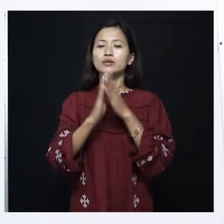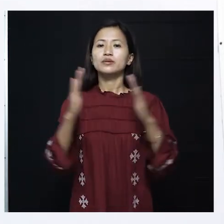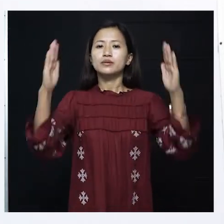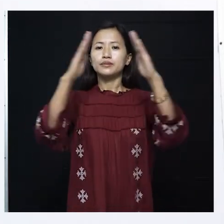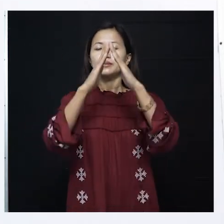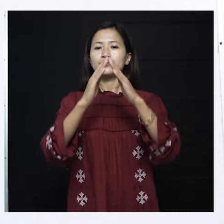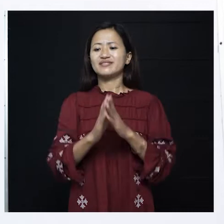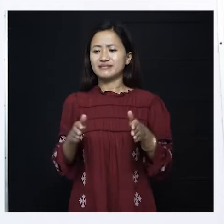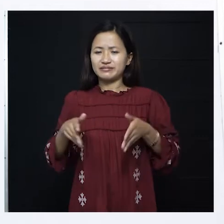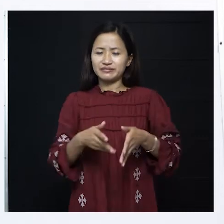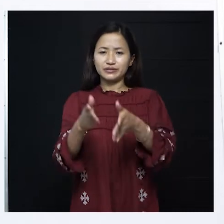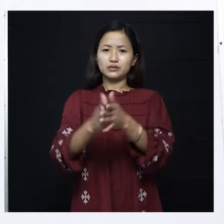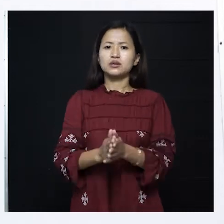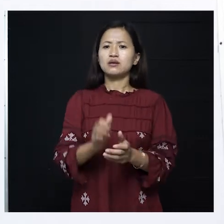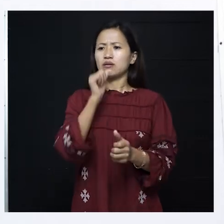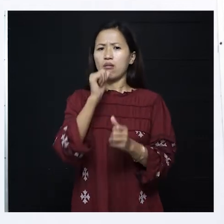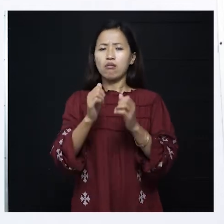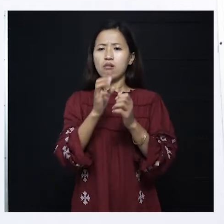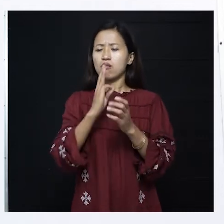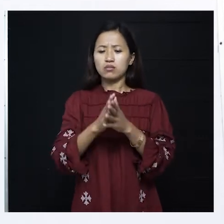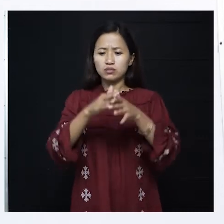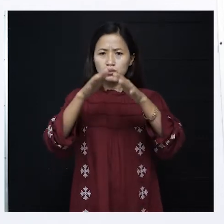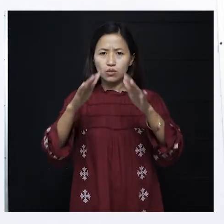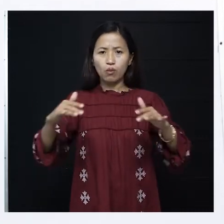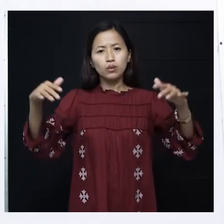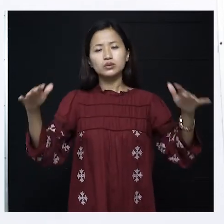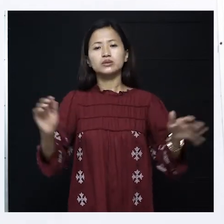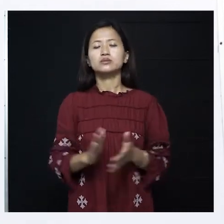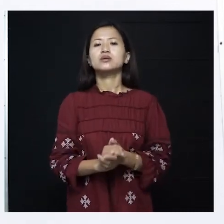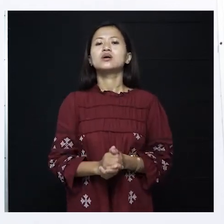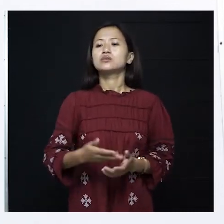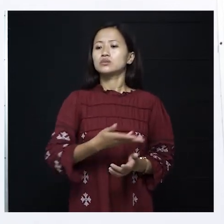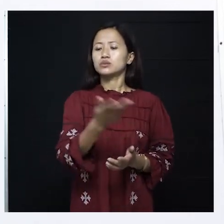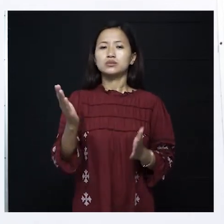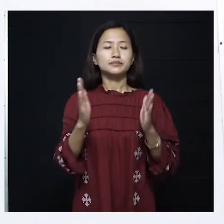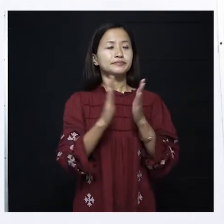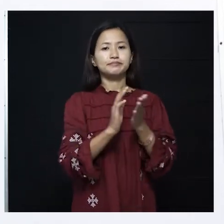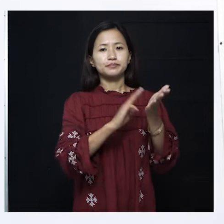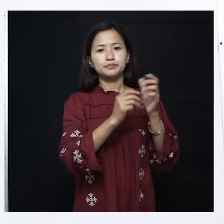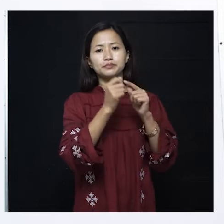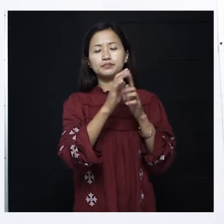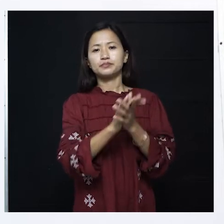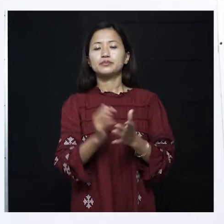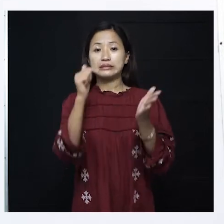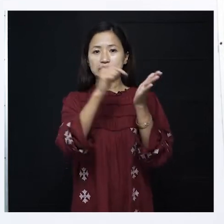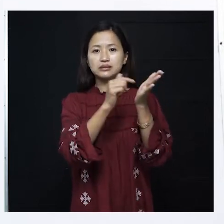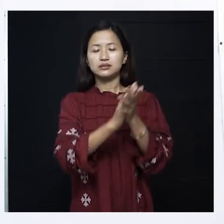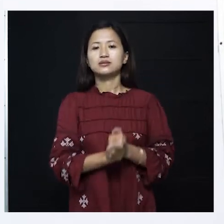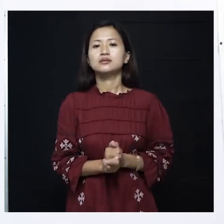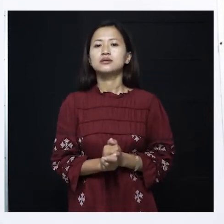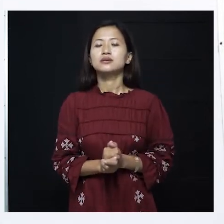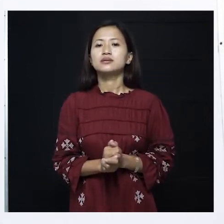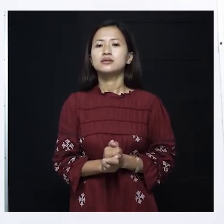the peak, the rivers, the oceans, and so on. So those maps which are indicating, okay, those